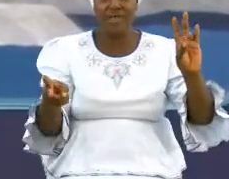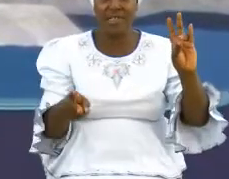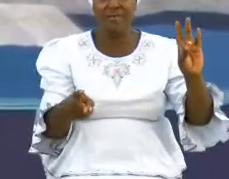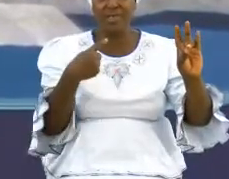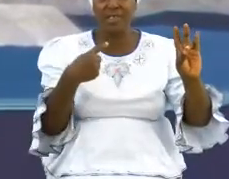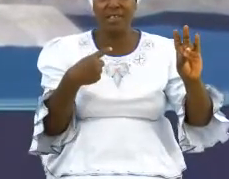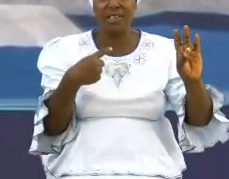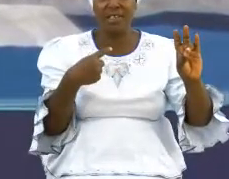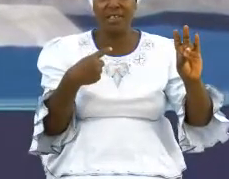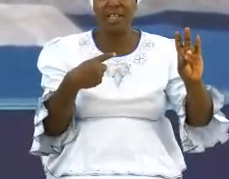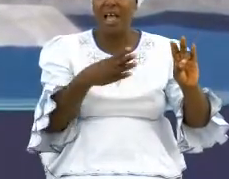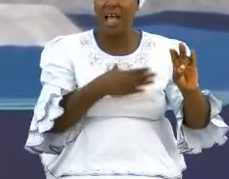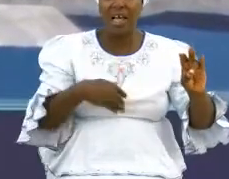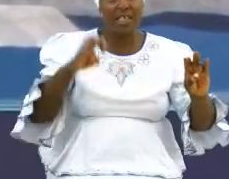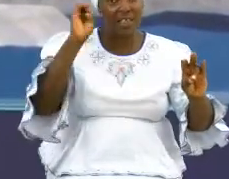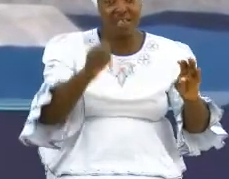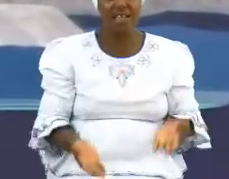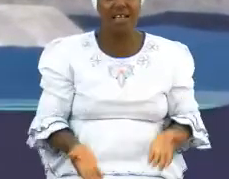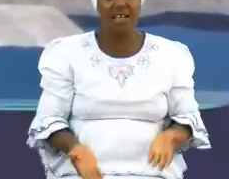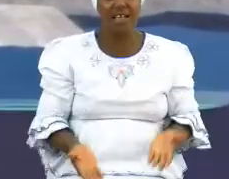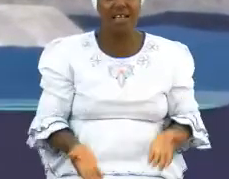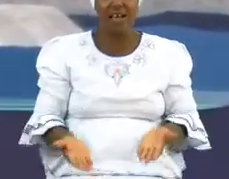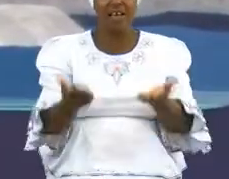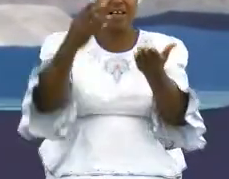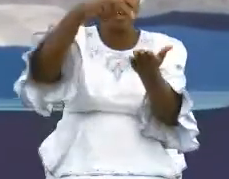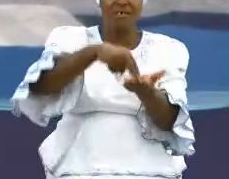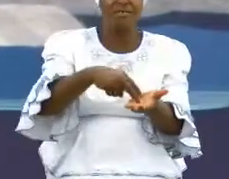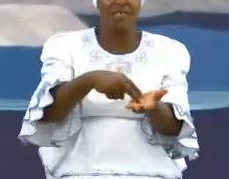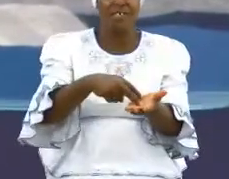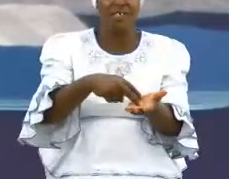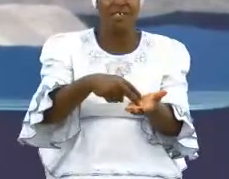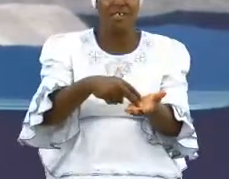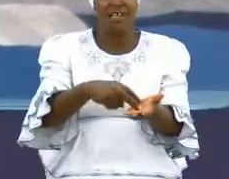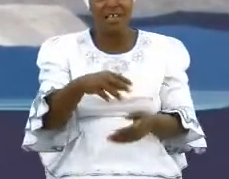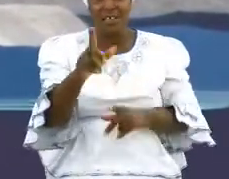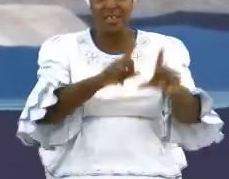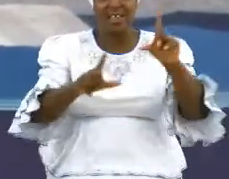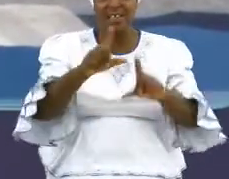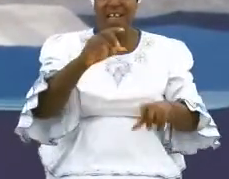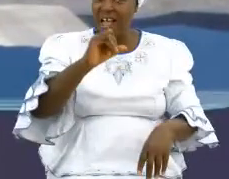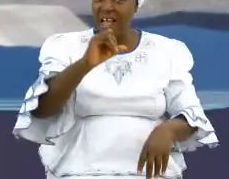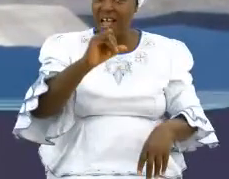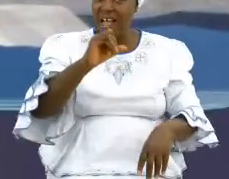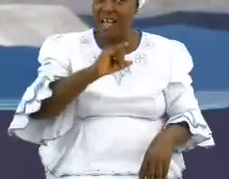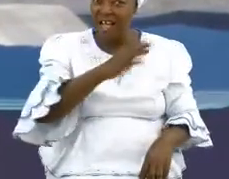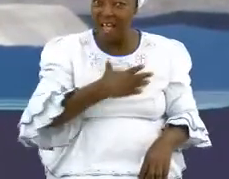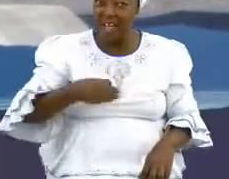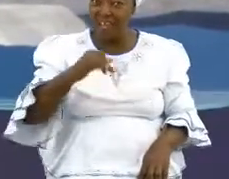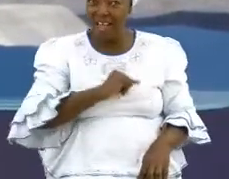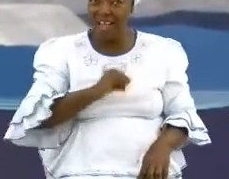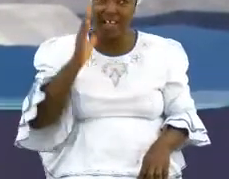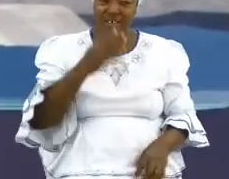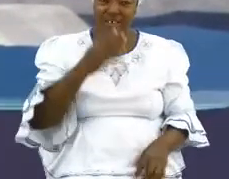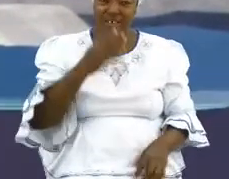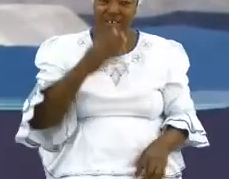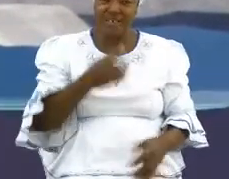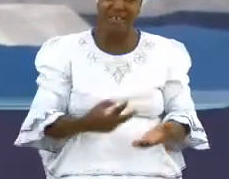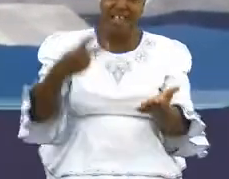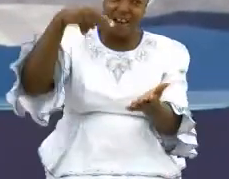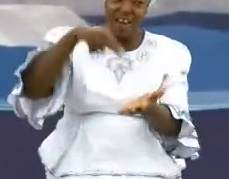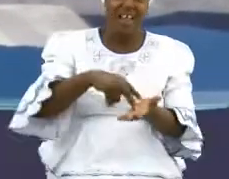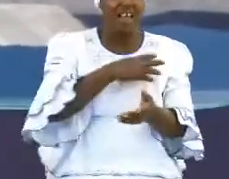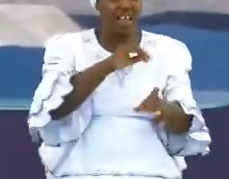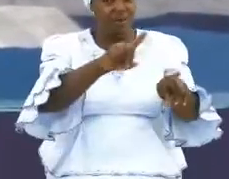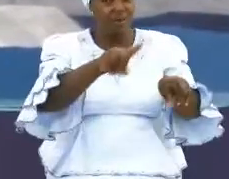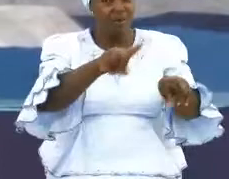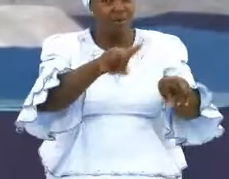"And he arose, and I will arise," and departed to his